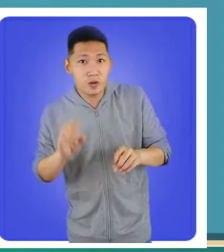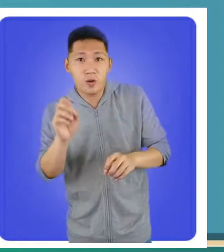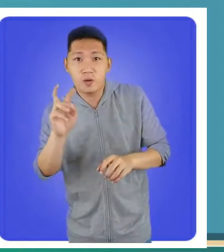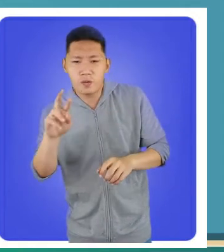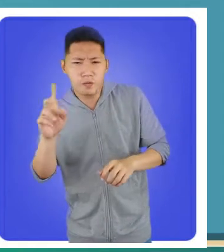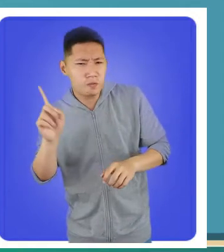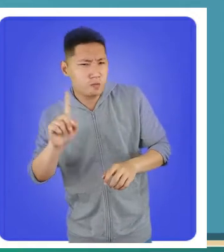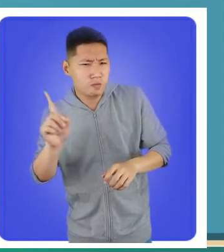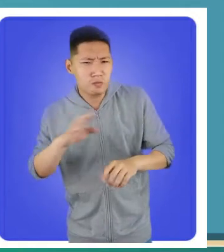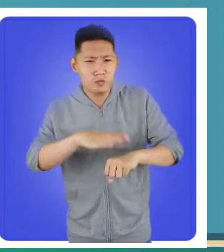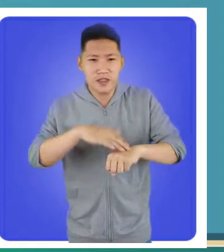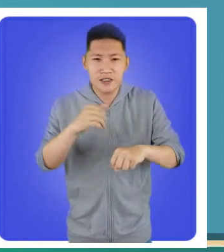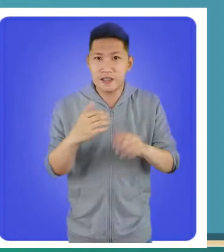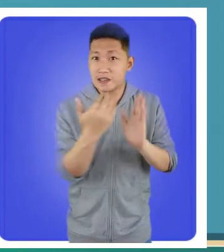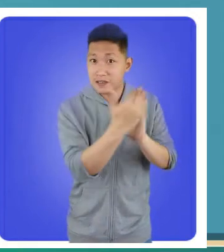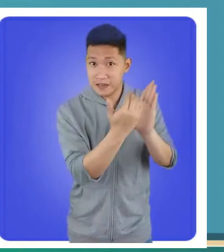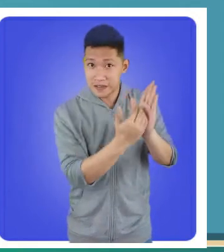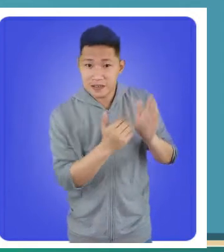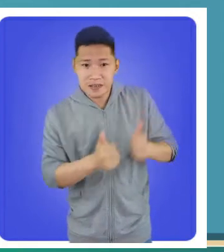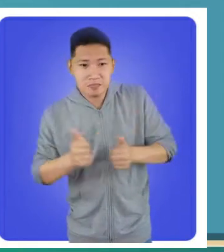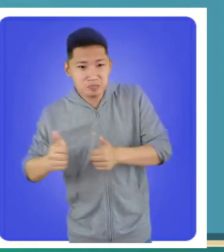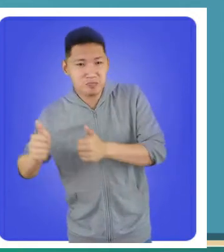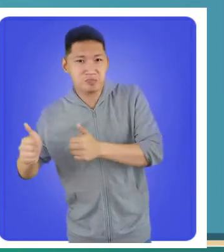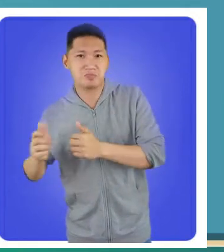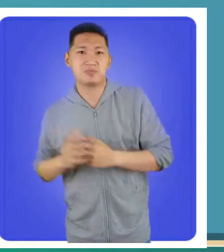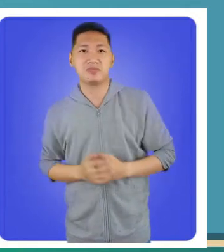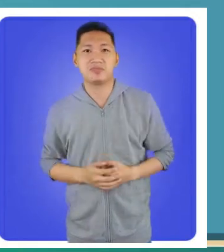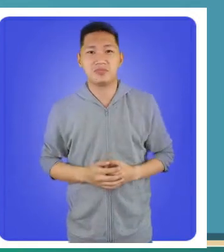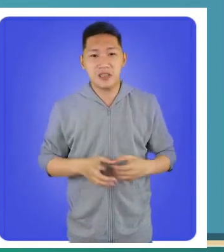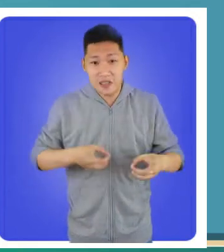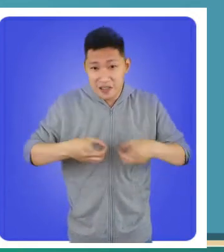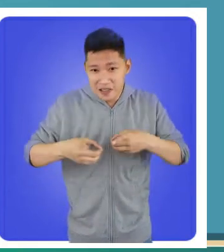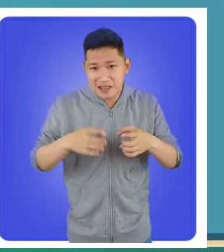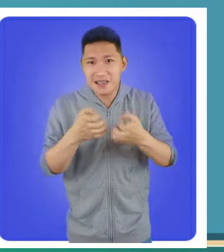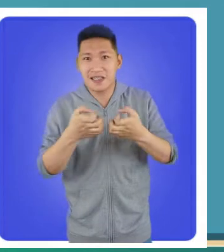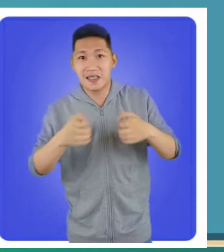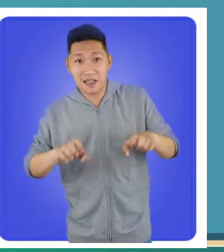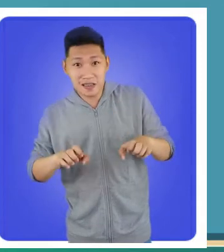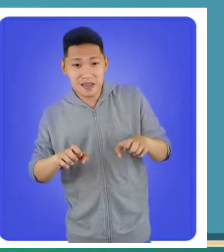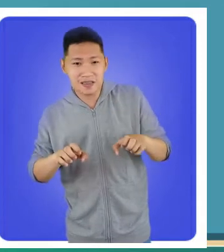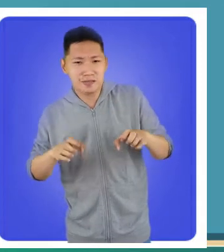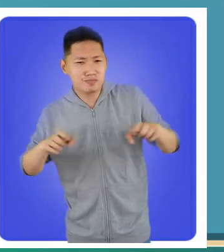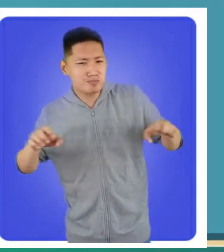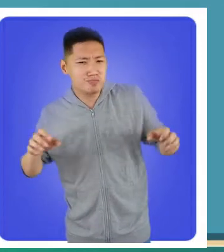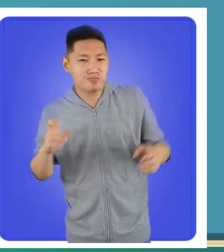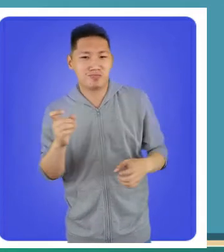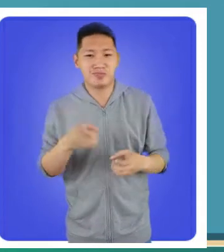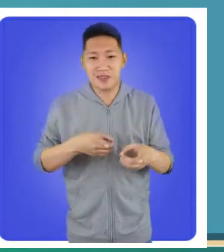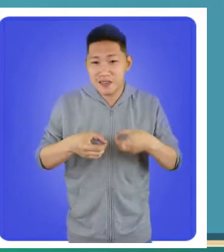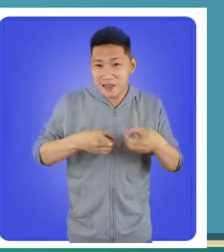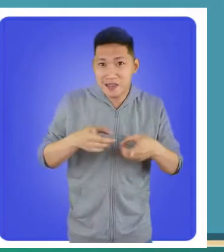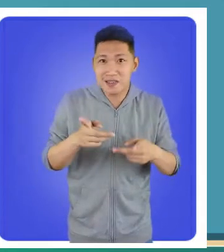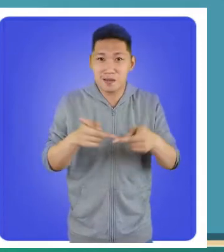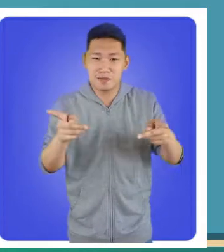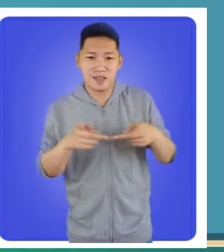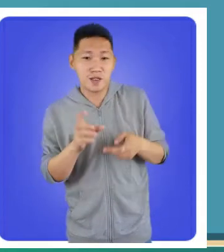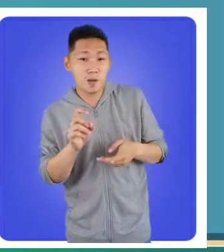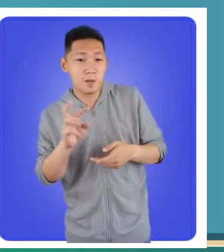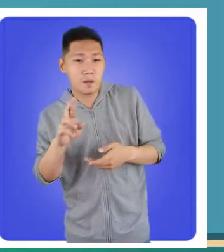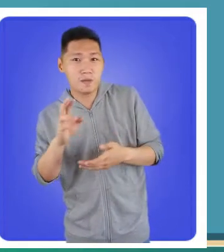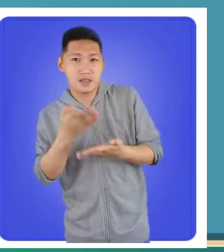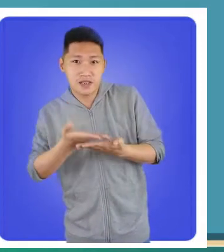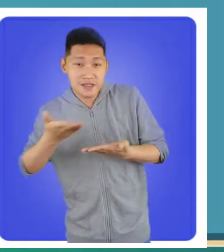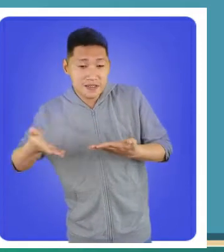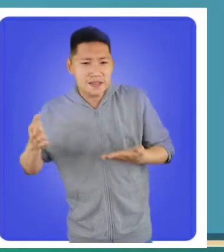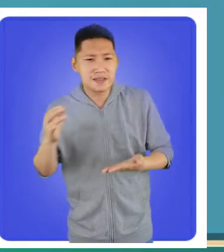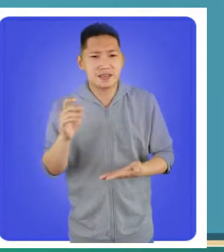what we call chronological arrangement. In descriptive essays that describe places or objects,